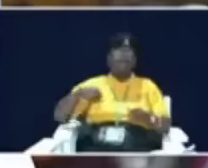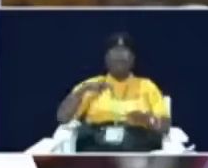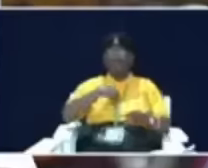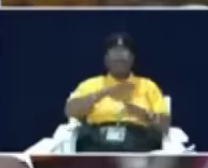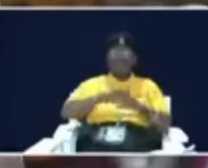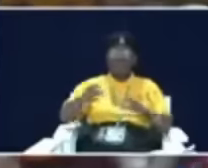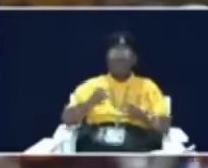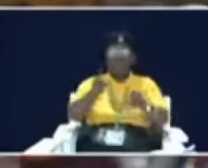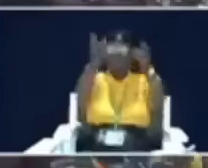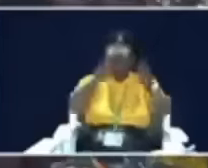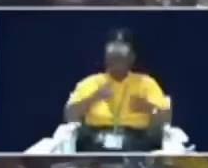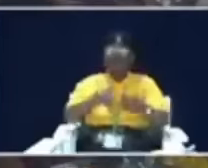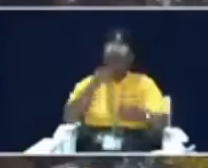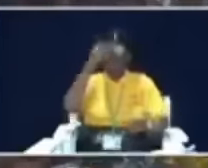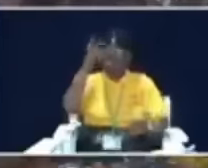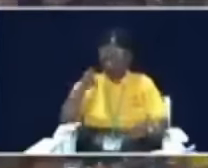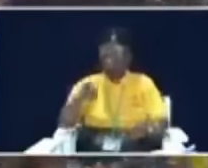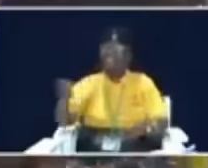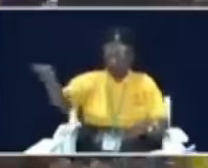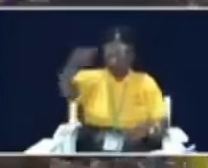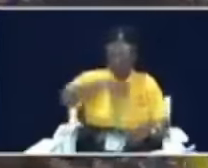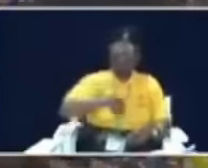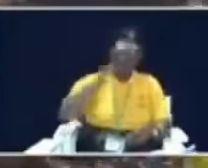we'll be seeking for you.